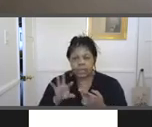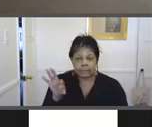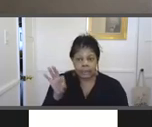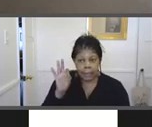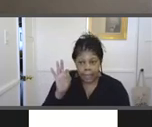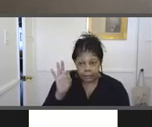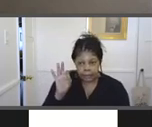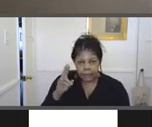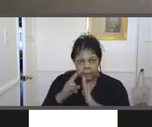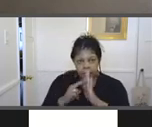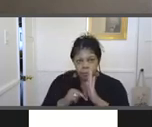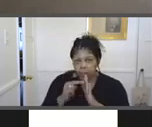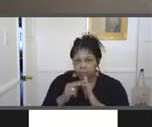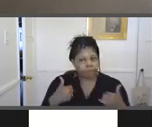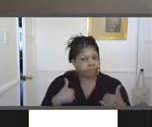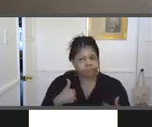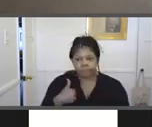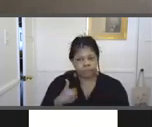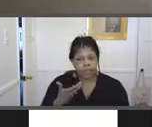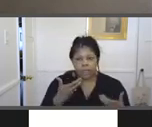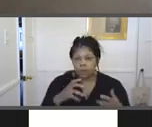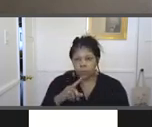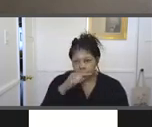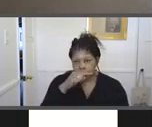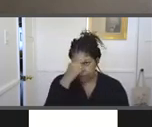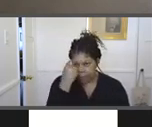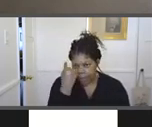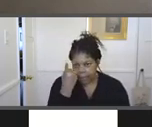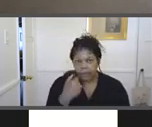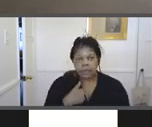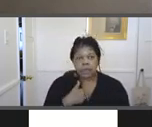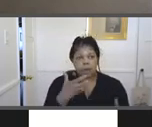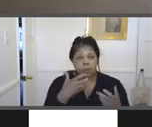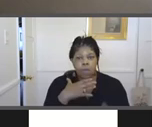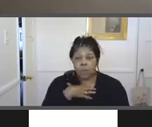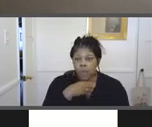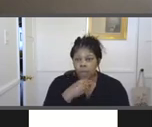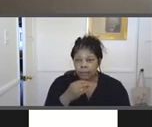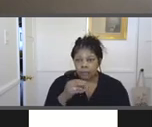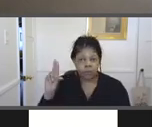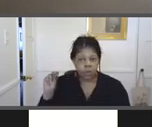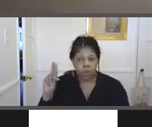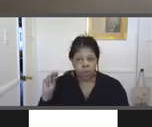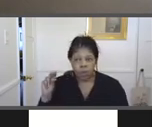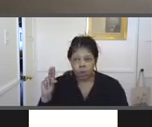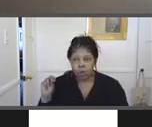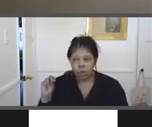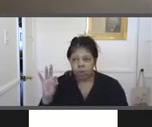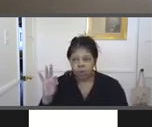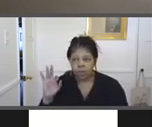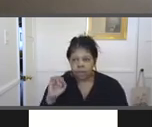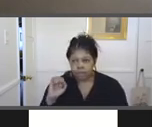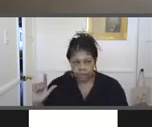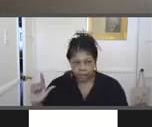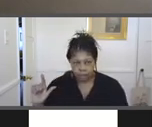I don't want black selected, I want white. Again, you don't want to fill. And I come back here and I make kind of a little wavy